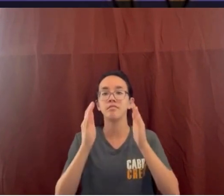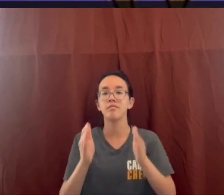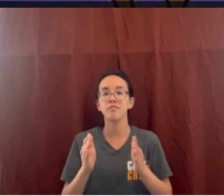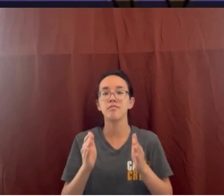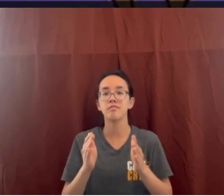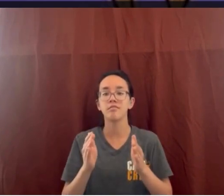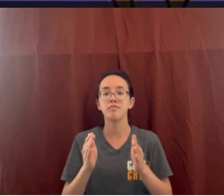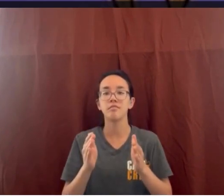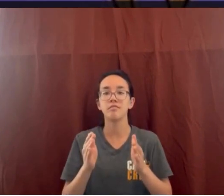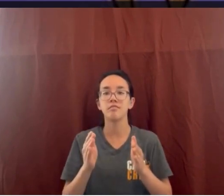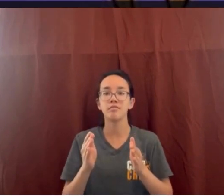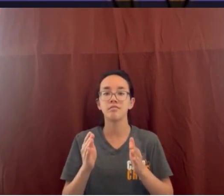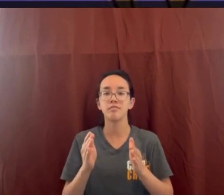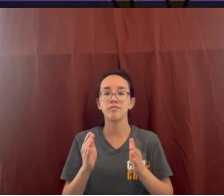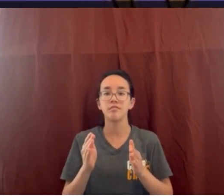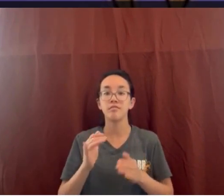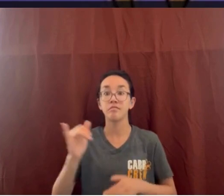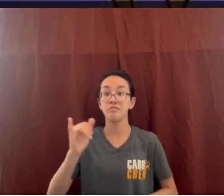and so am I,